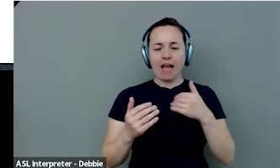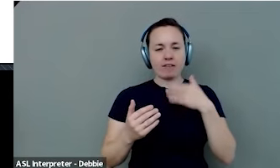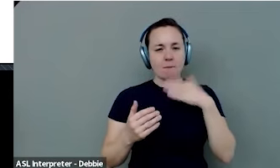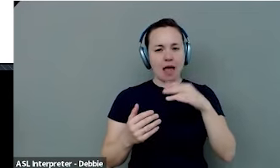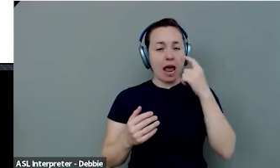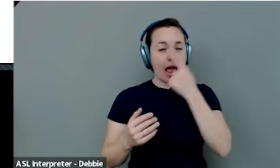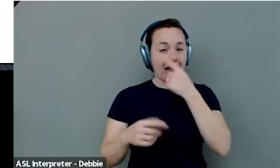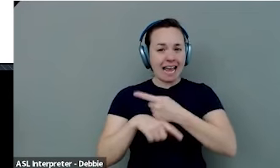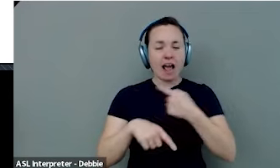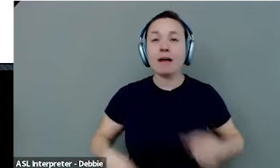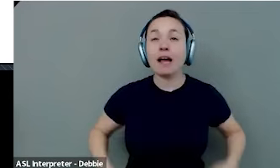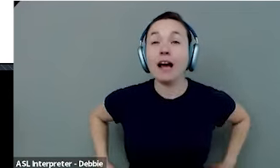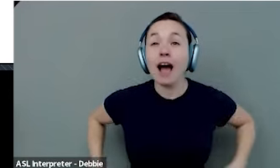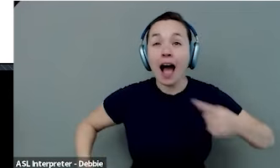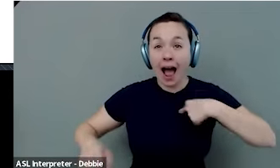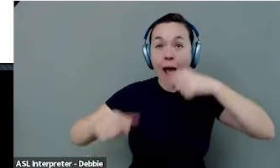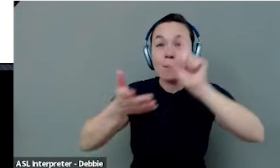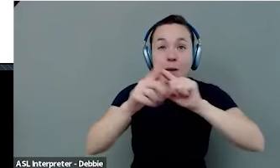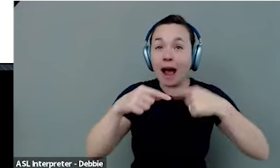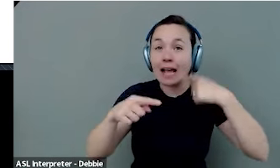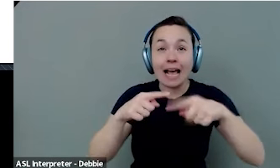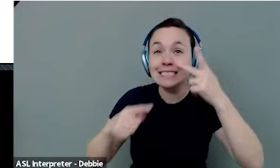so I can't read my own flyers.